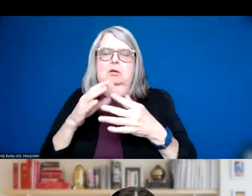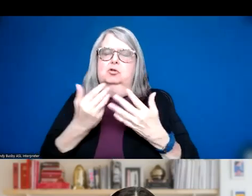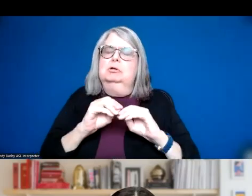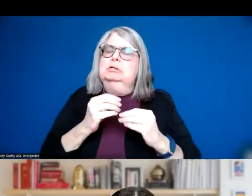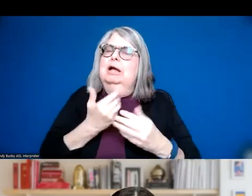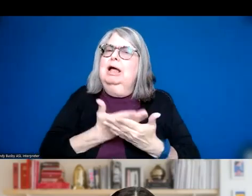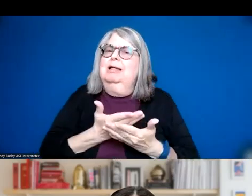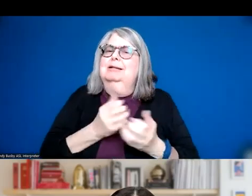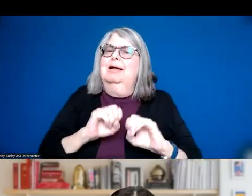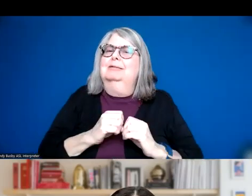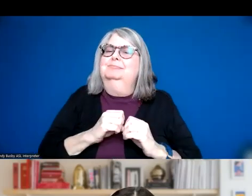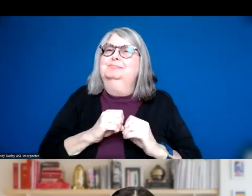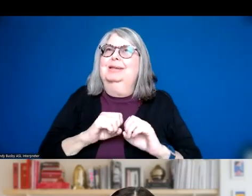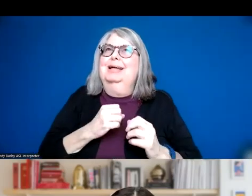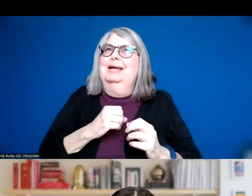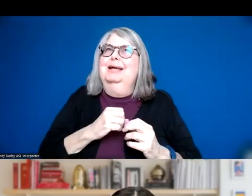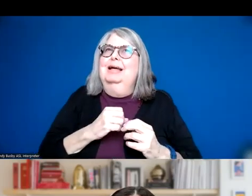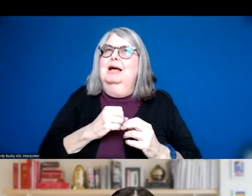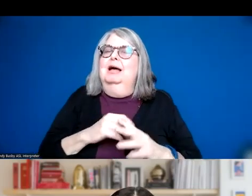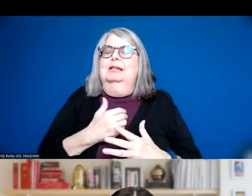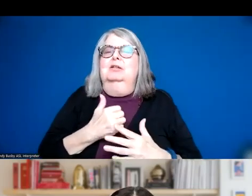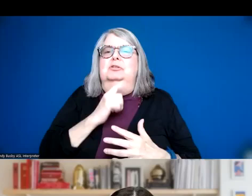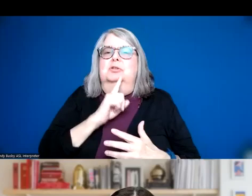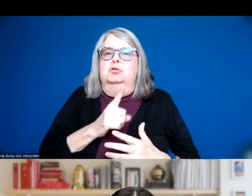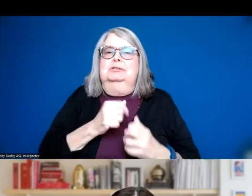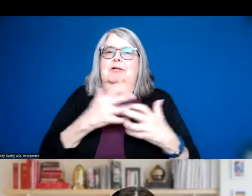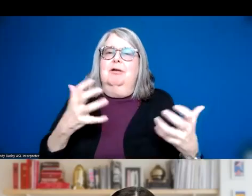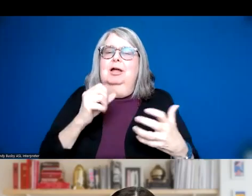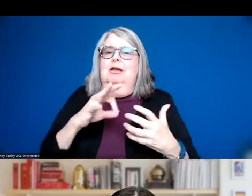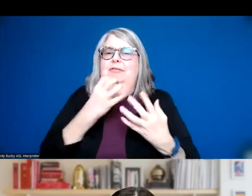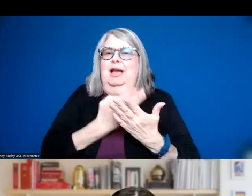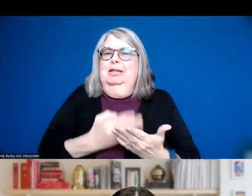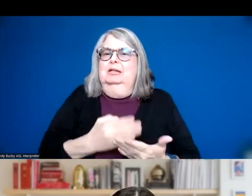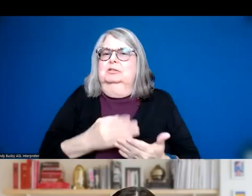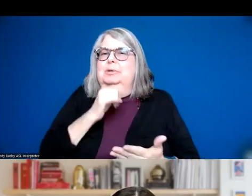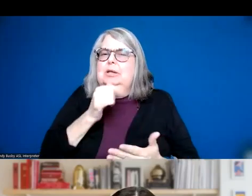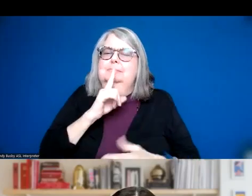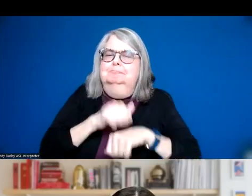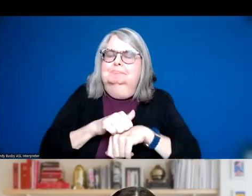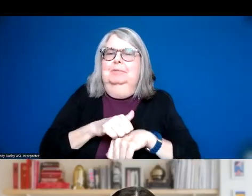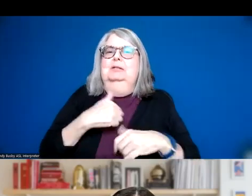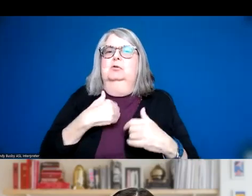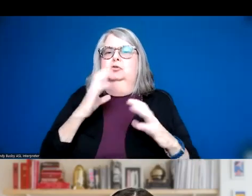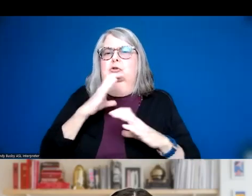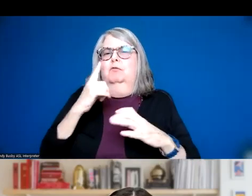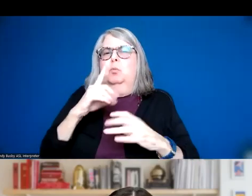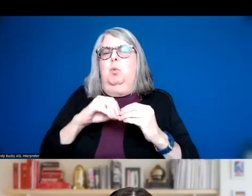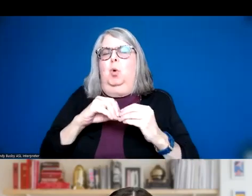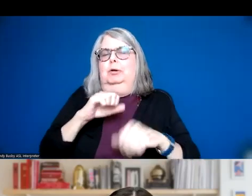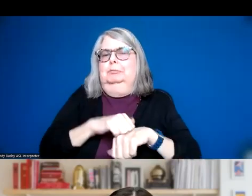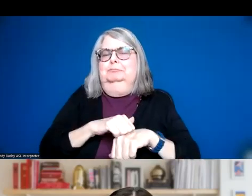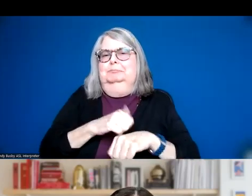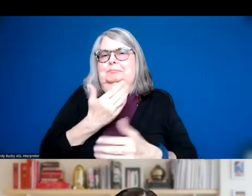not a perfect evidence base, and so just more confirmation is what I would be looking for going forward. Thank you so